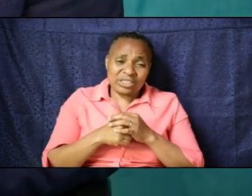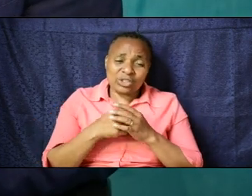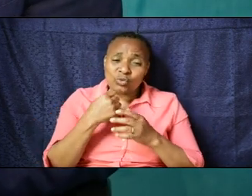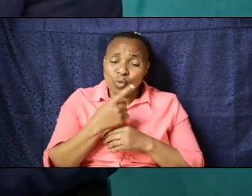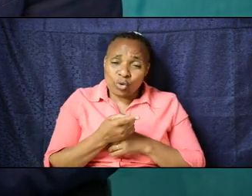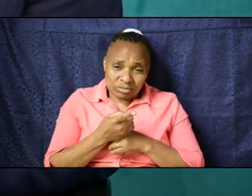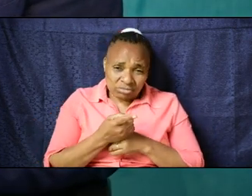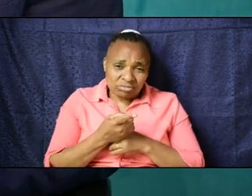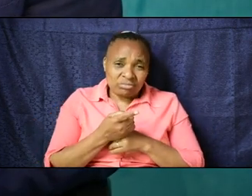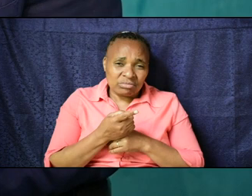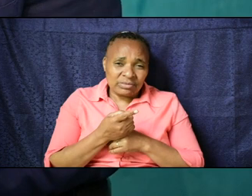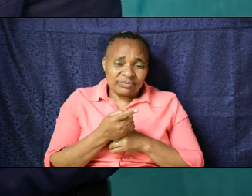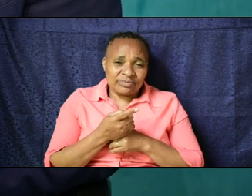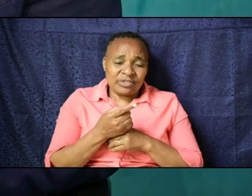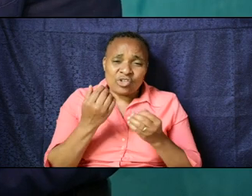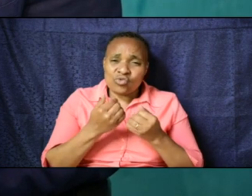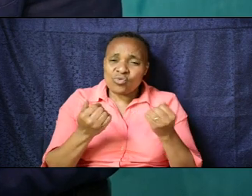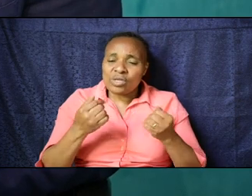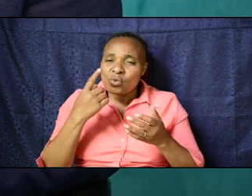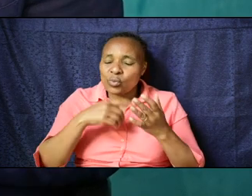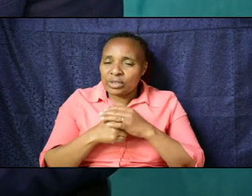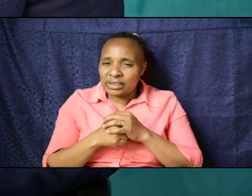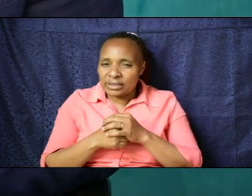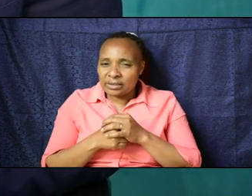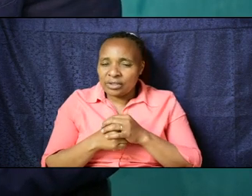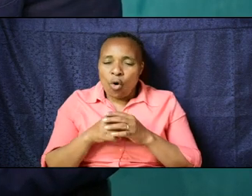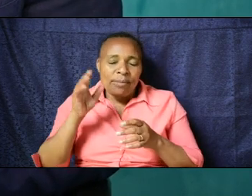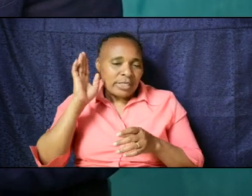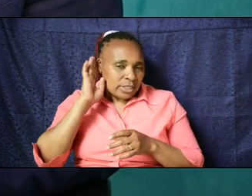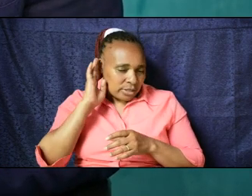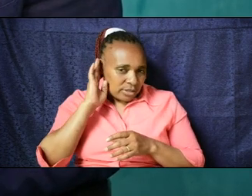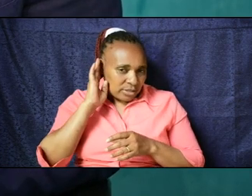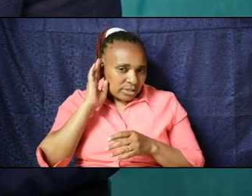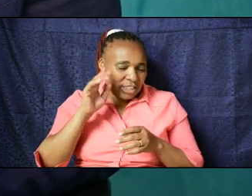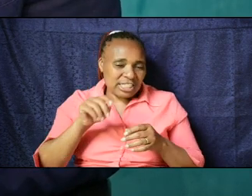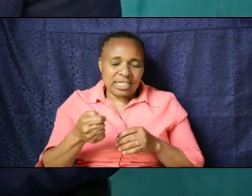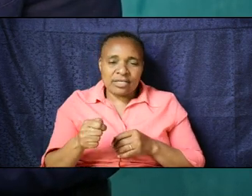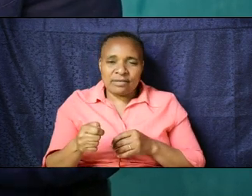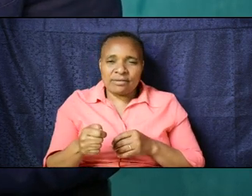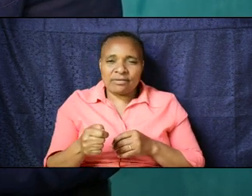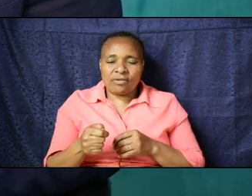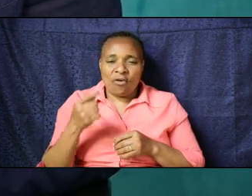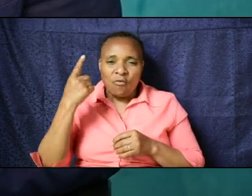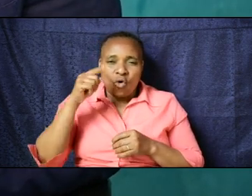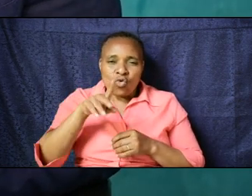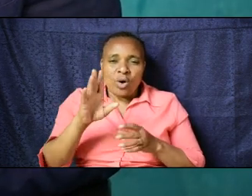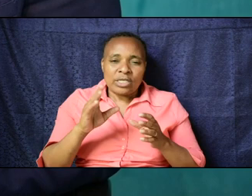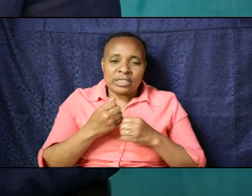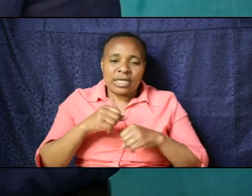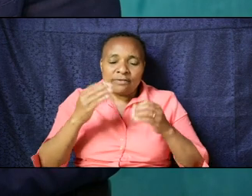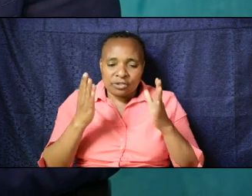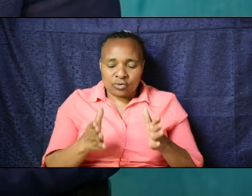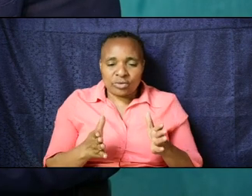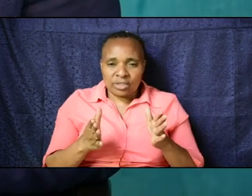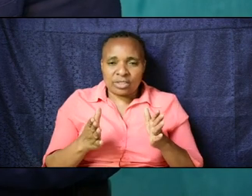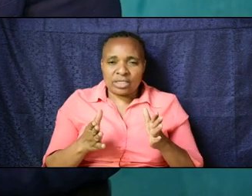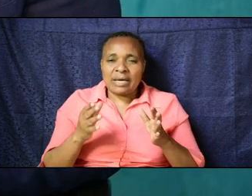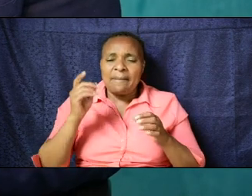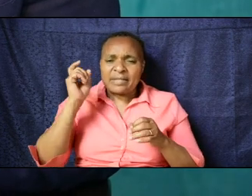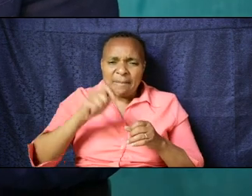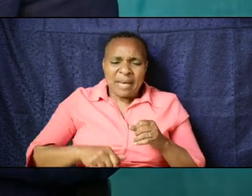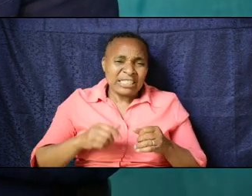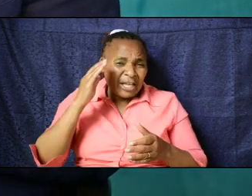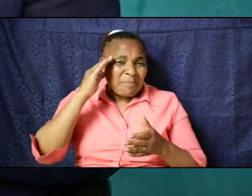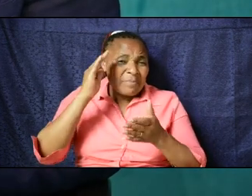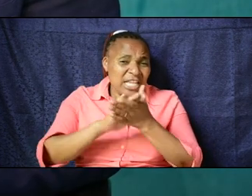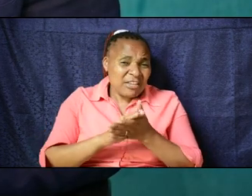like he told the children was like, obedience is the key for your salvation. They had to believe